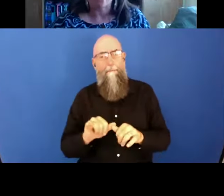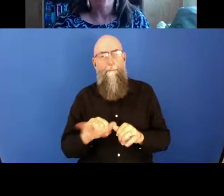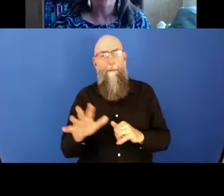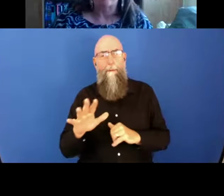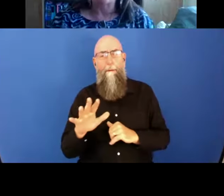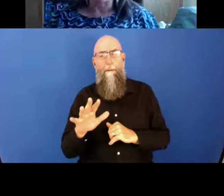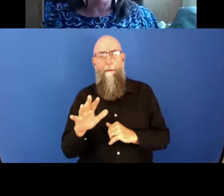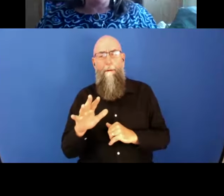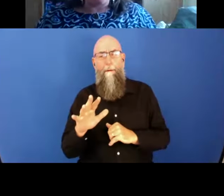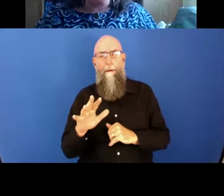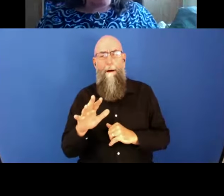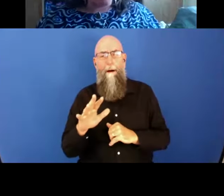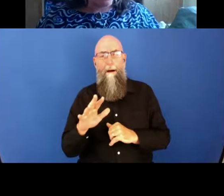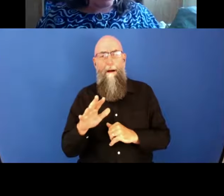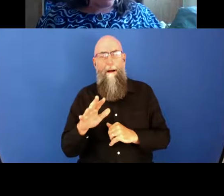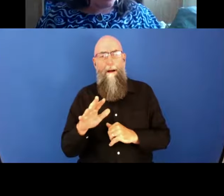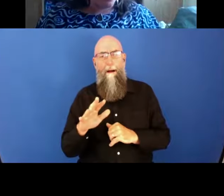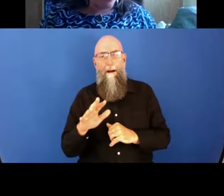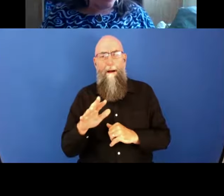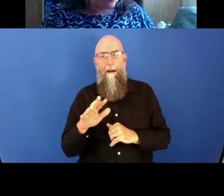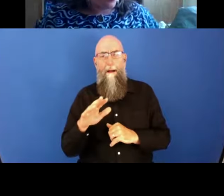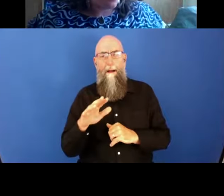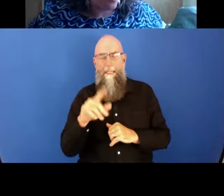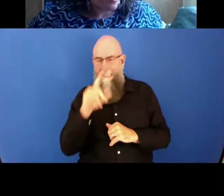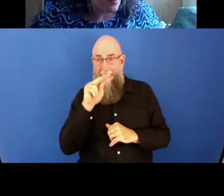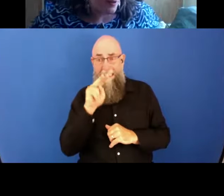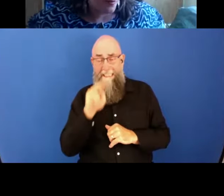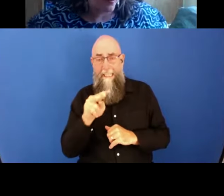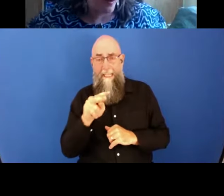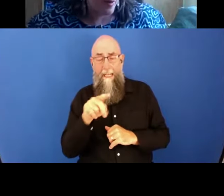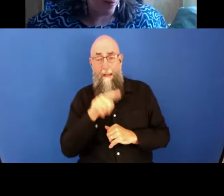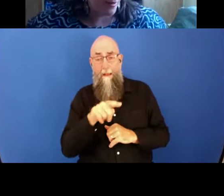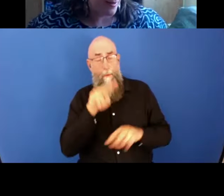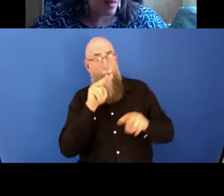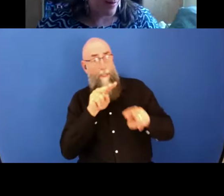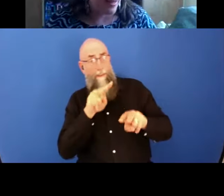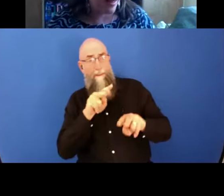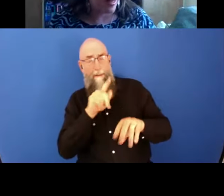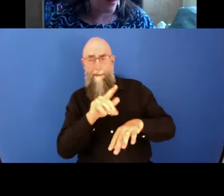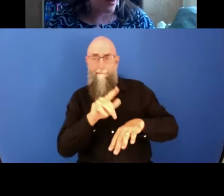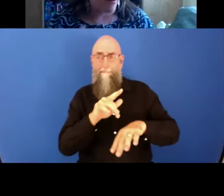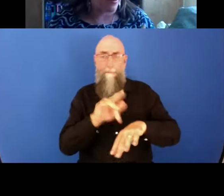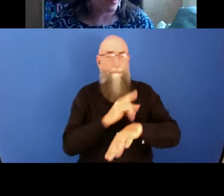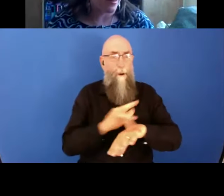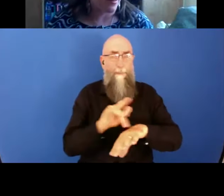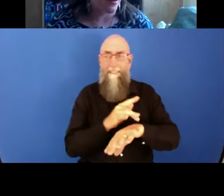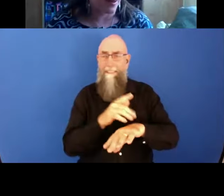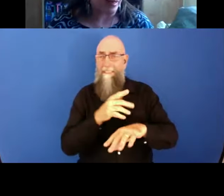with joyous and hilarious performance so so everyone's sort of coming together with that real sense of like